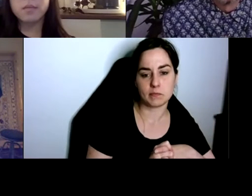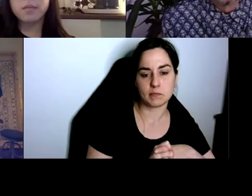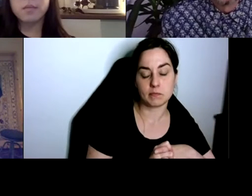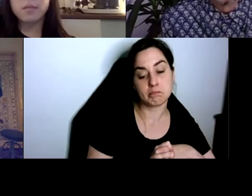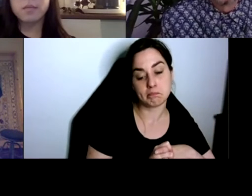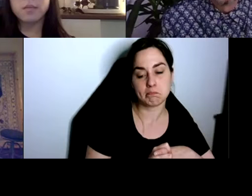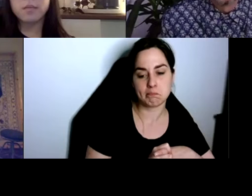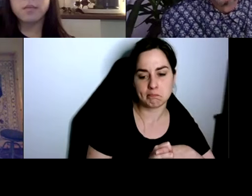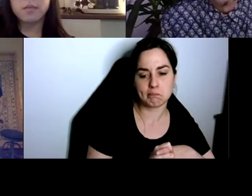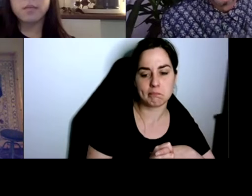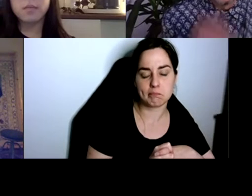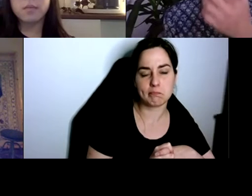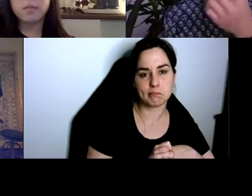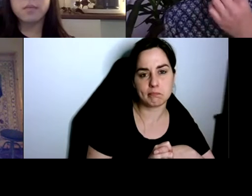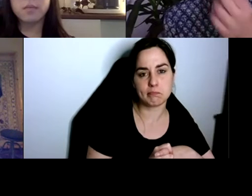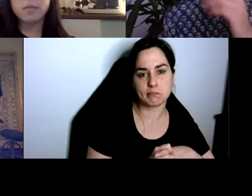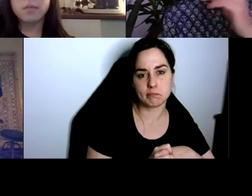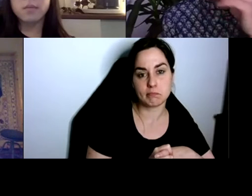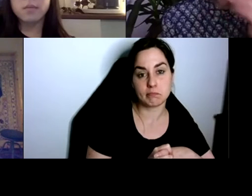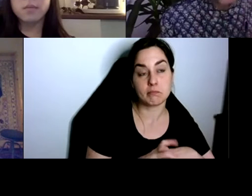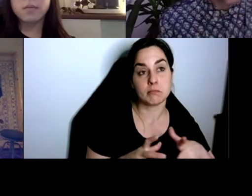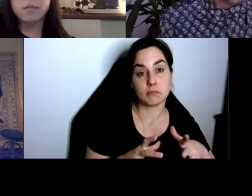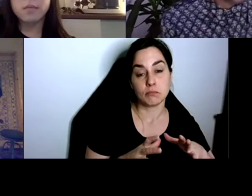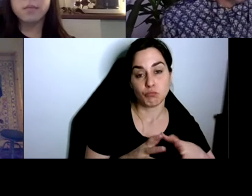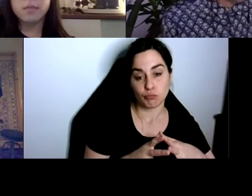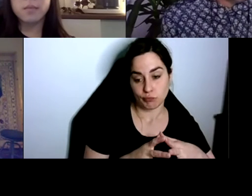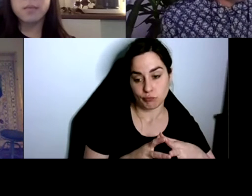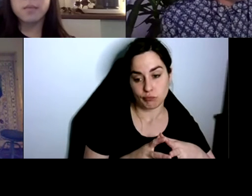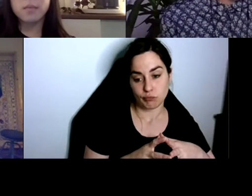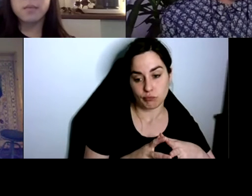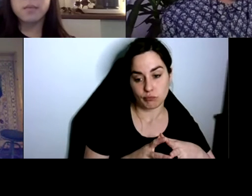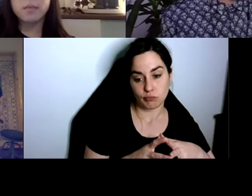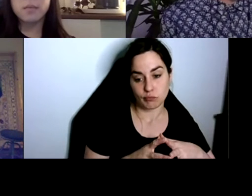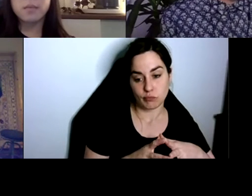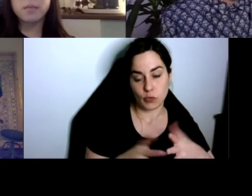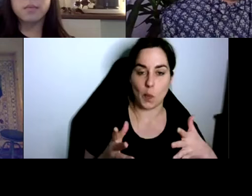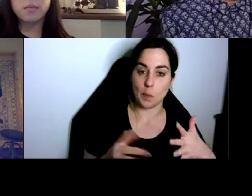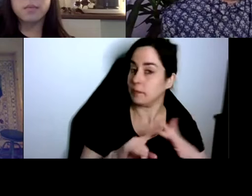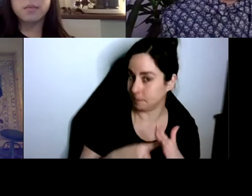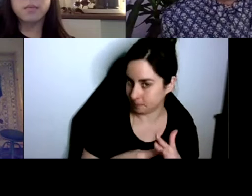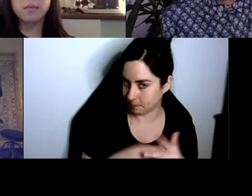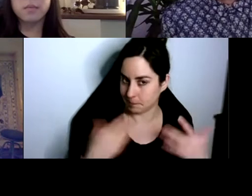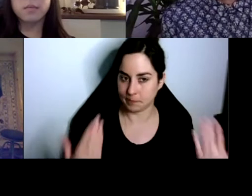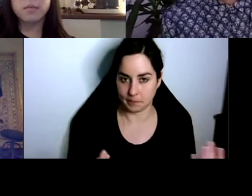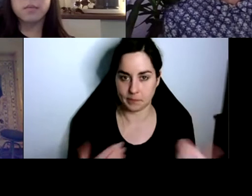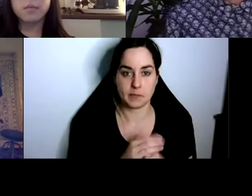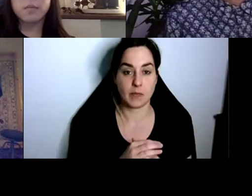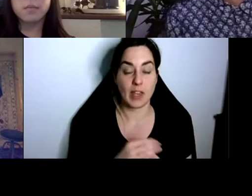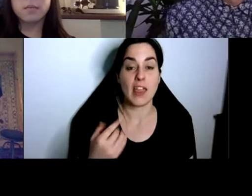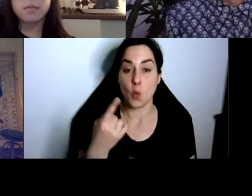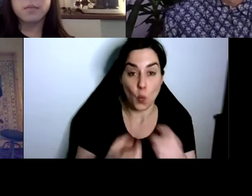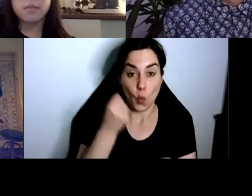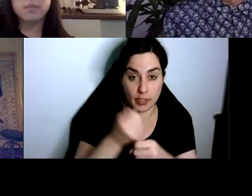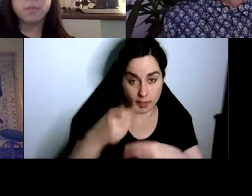Yeah, so I think for one, Bricks and Glitter taking a year break